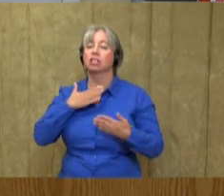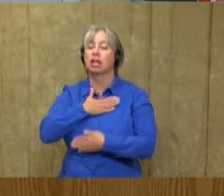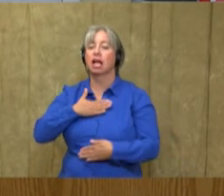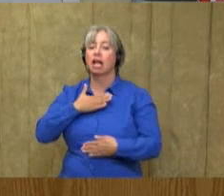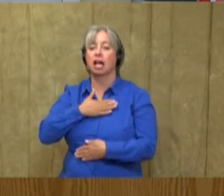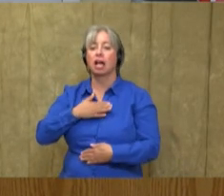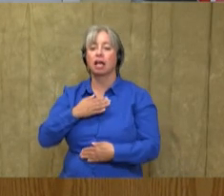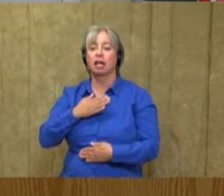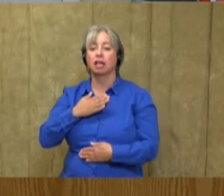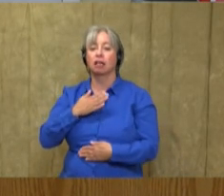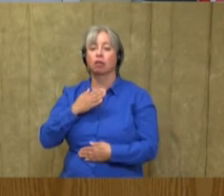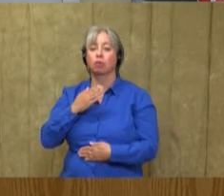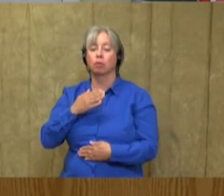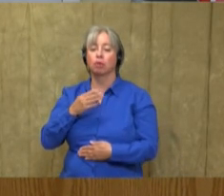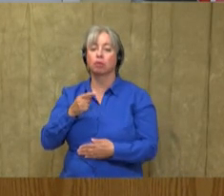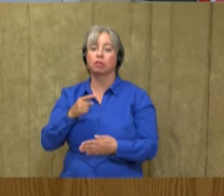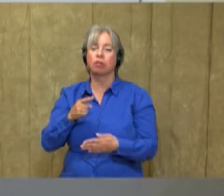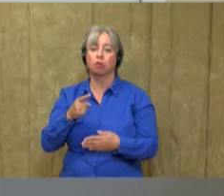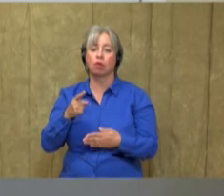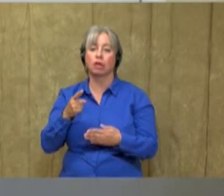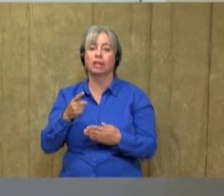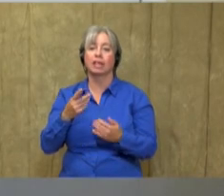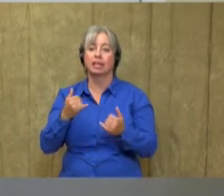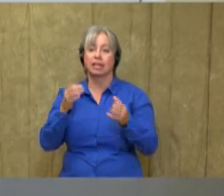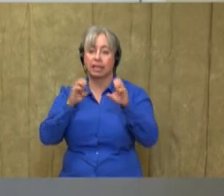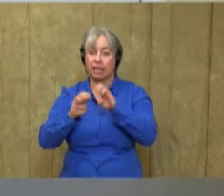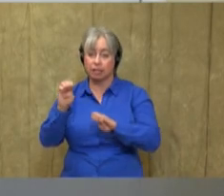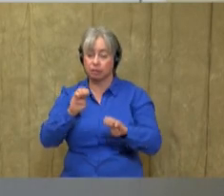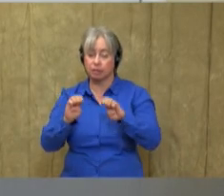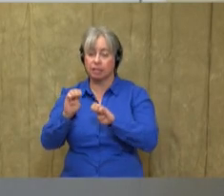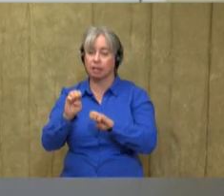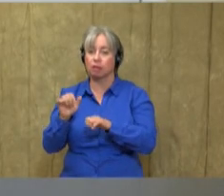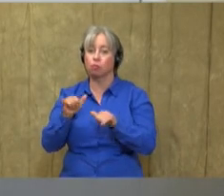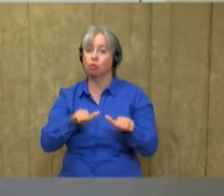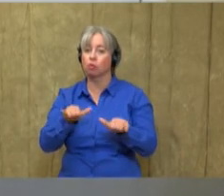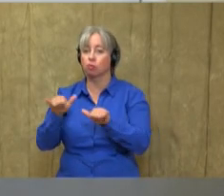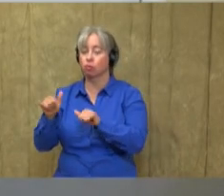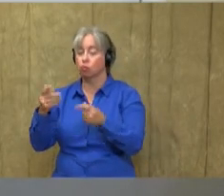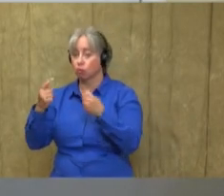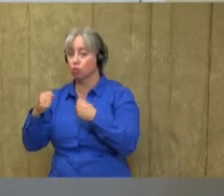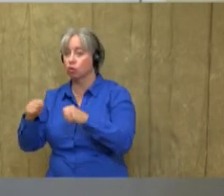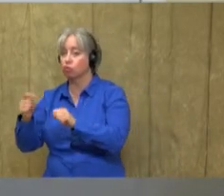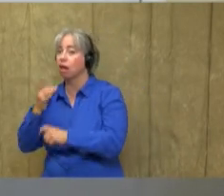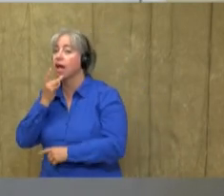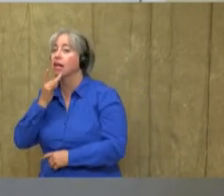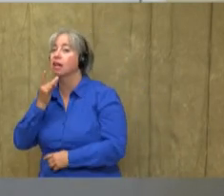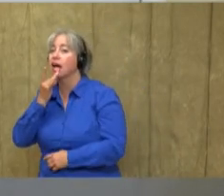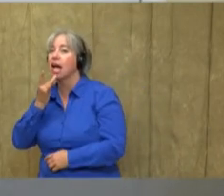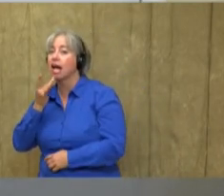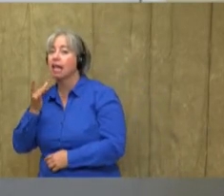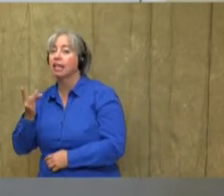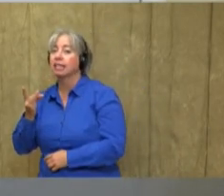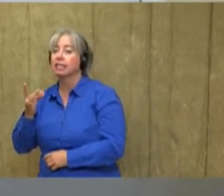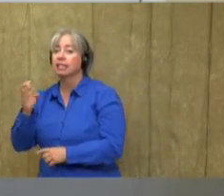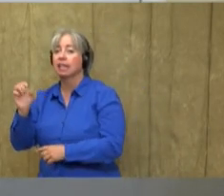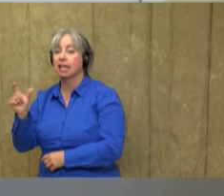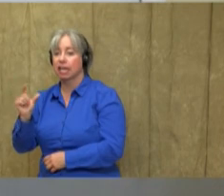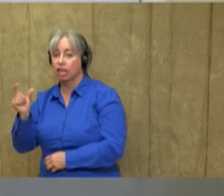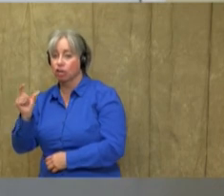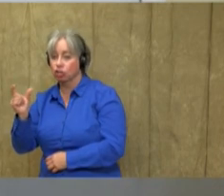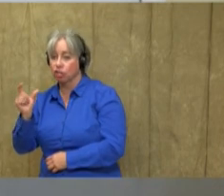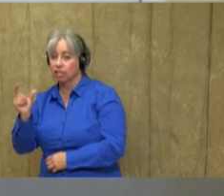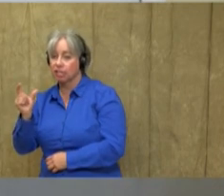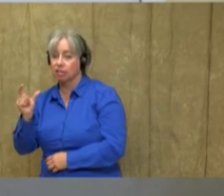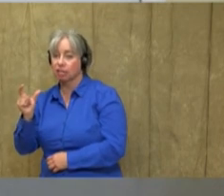hope you learned a lot. We're going to do the same kind of thing with light next week. Okay, so radiant energy. Only difference is